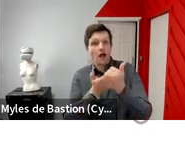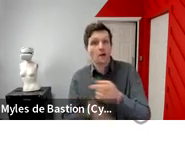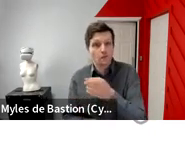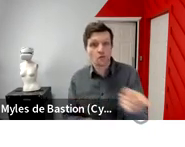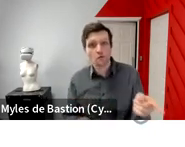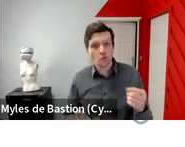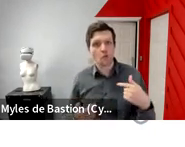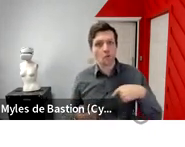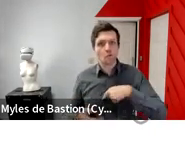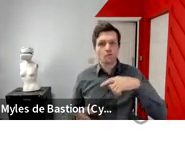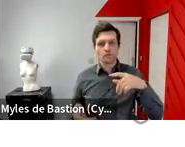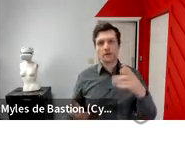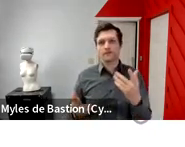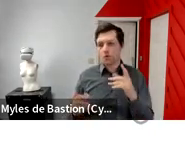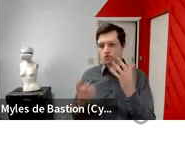Okay, so,